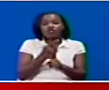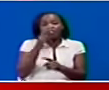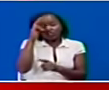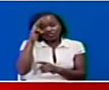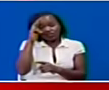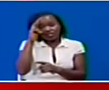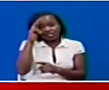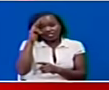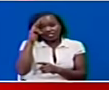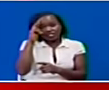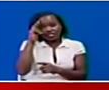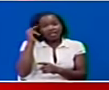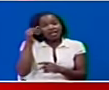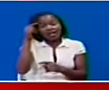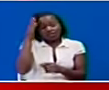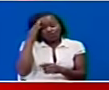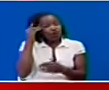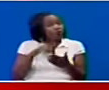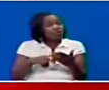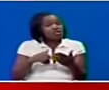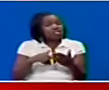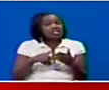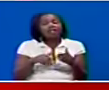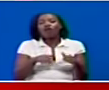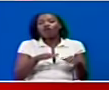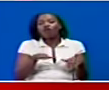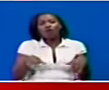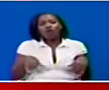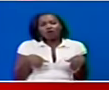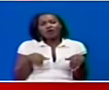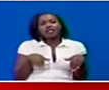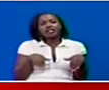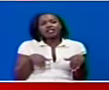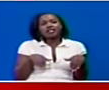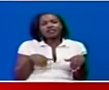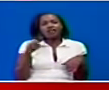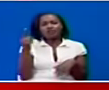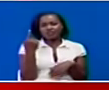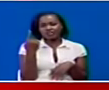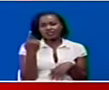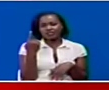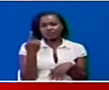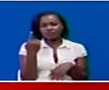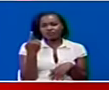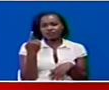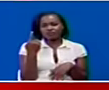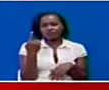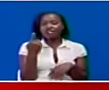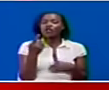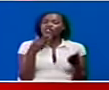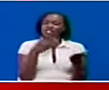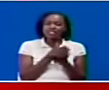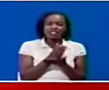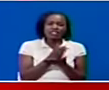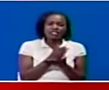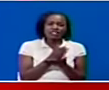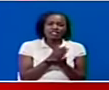brief because I know what everyone is looking forward to. First of all, I want to very sincerely